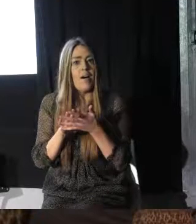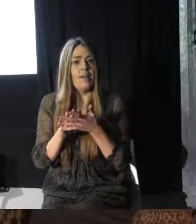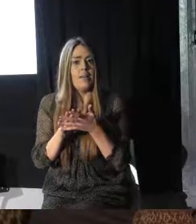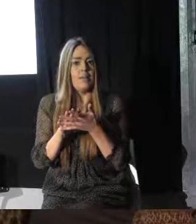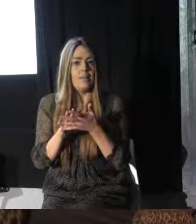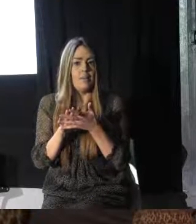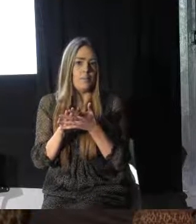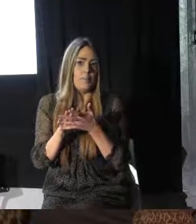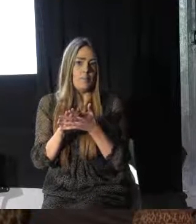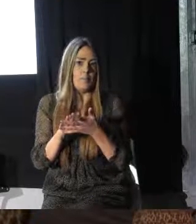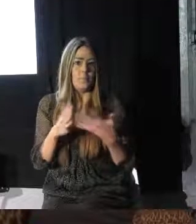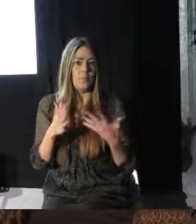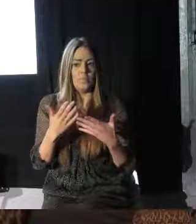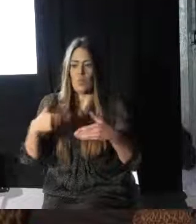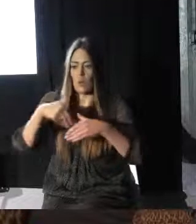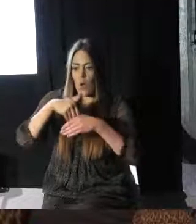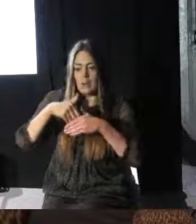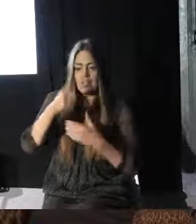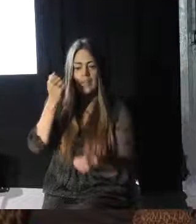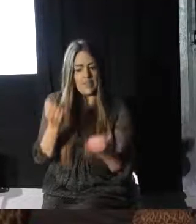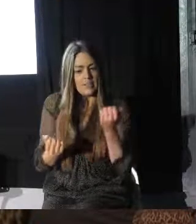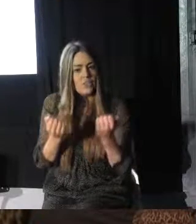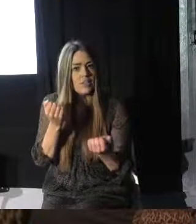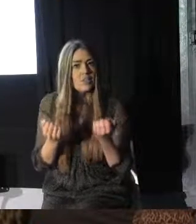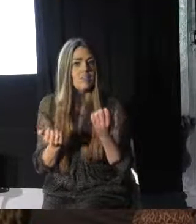those sort of contexts of